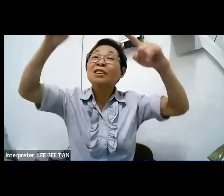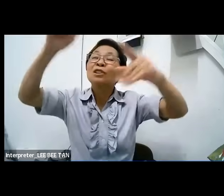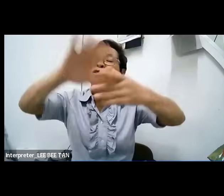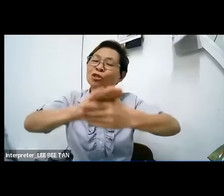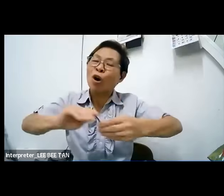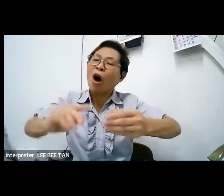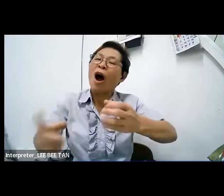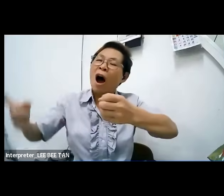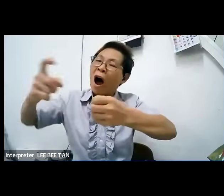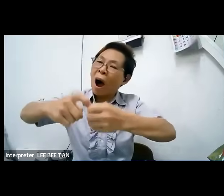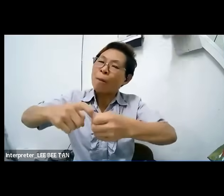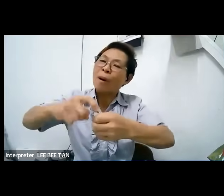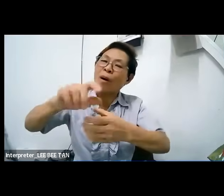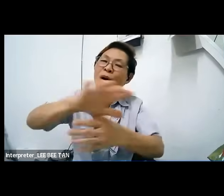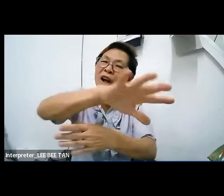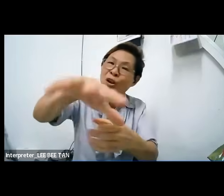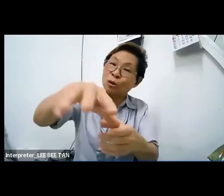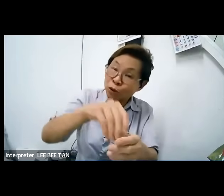inclusion,